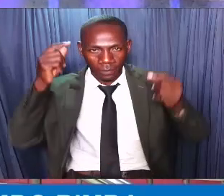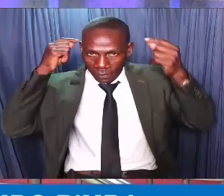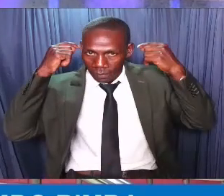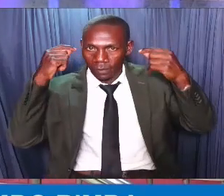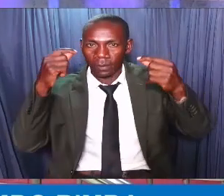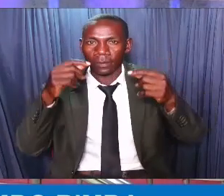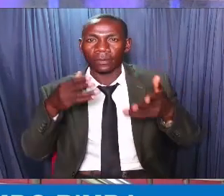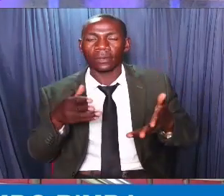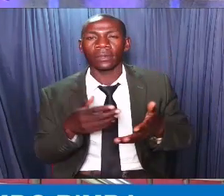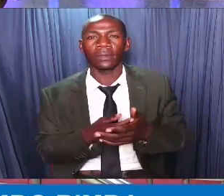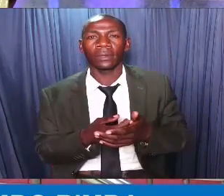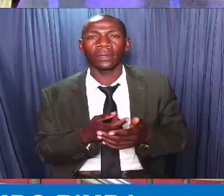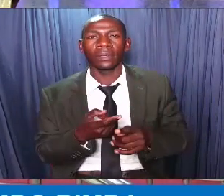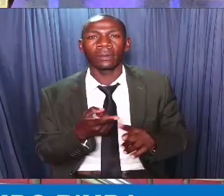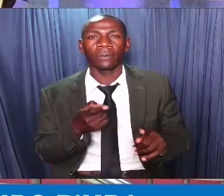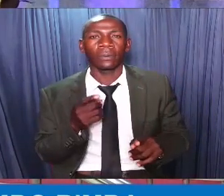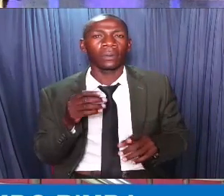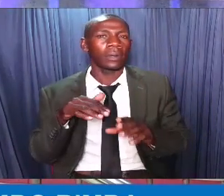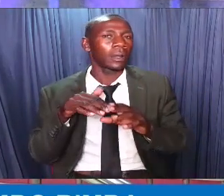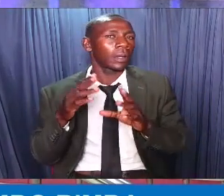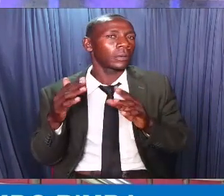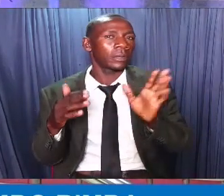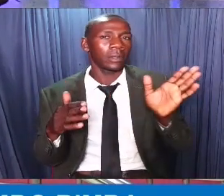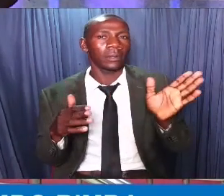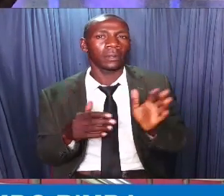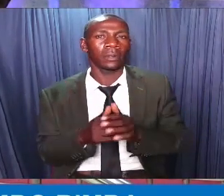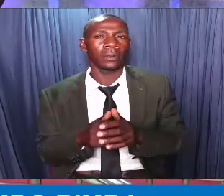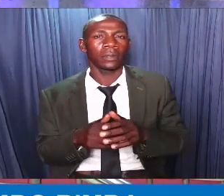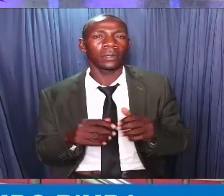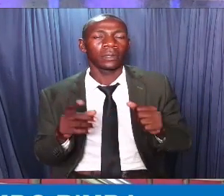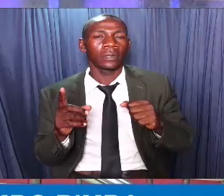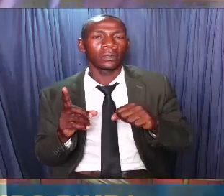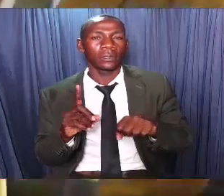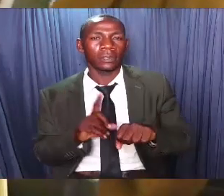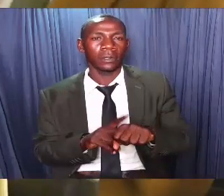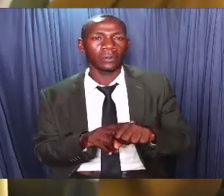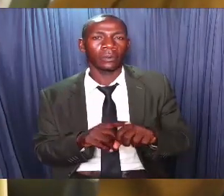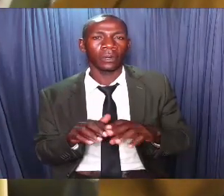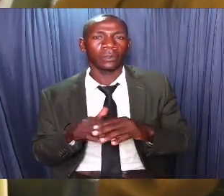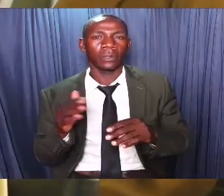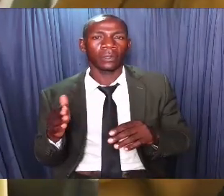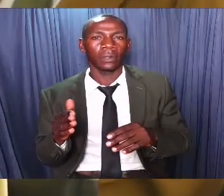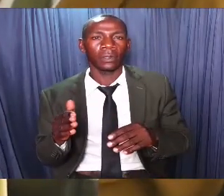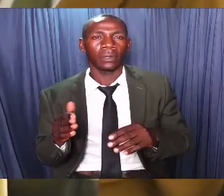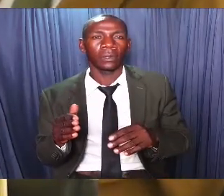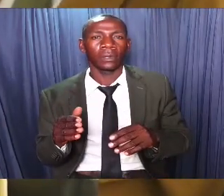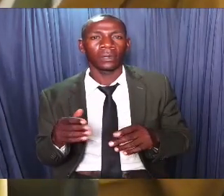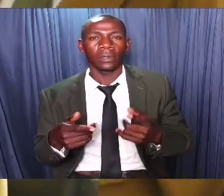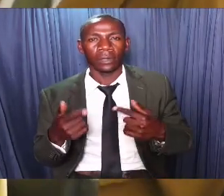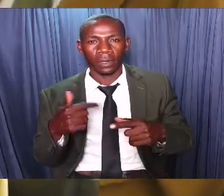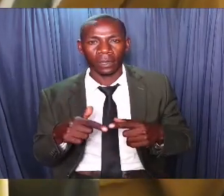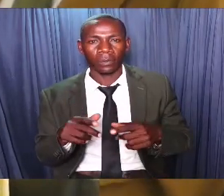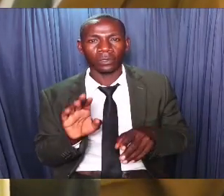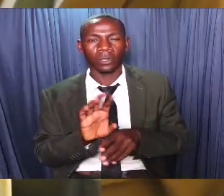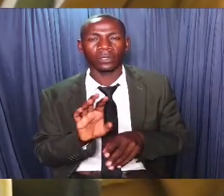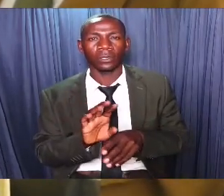them. Anatoka hiyo nyumba ya chini huyo. Coming from down there with the head. Saa moja bado dakika tano. A quarter to seven. Unaona mtu ameshesha ndio anakuja. On Wednesday one